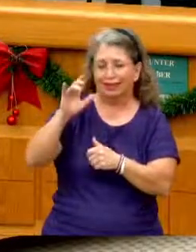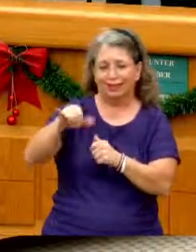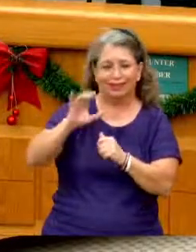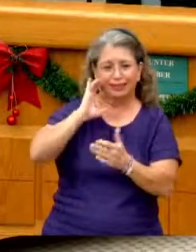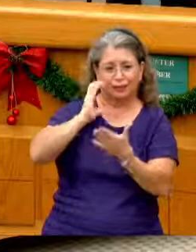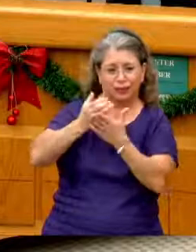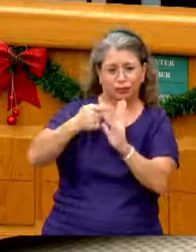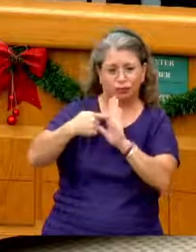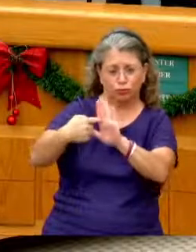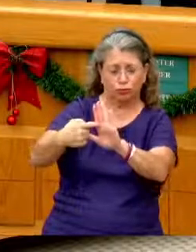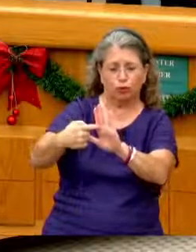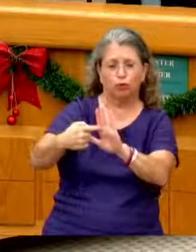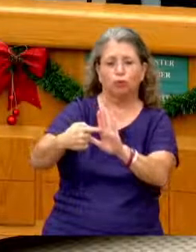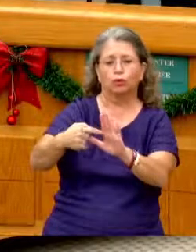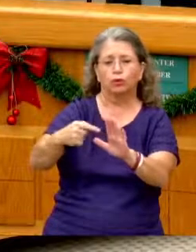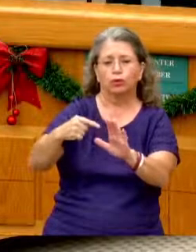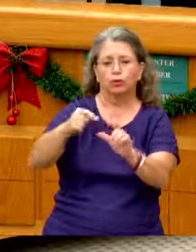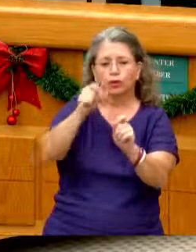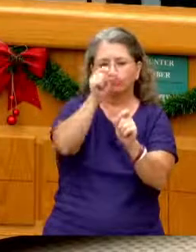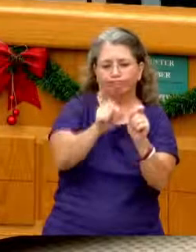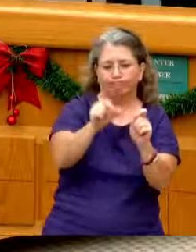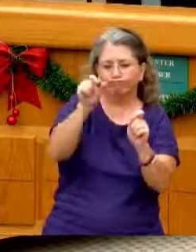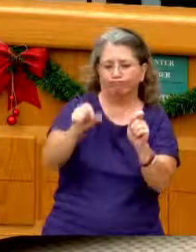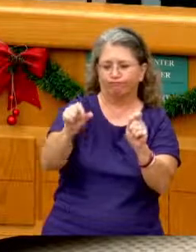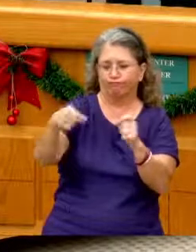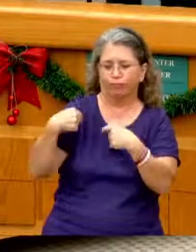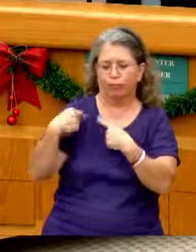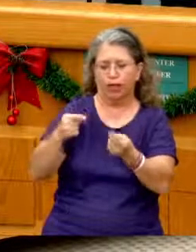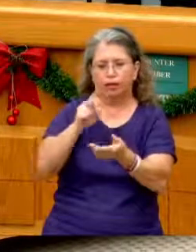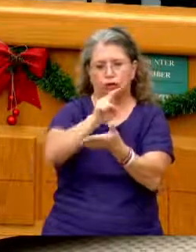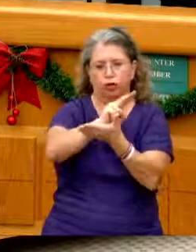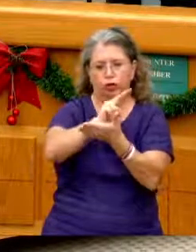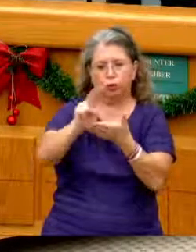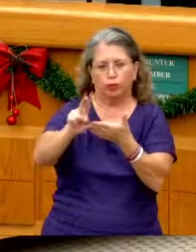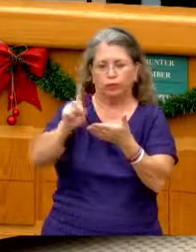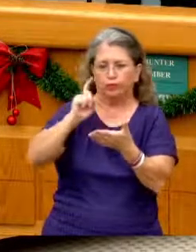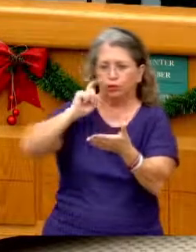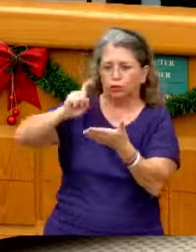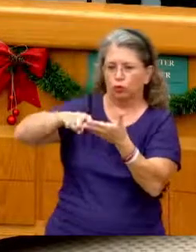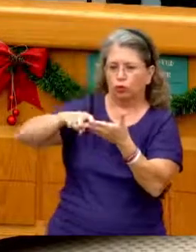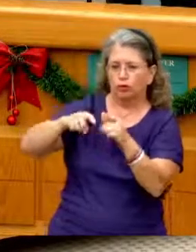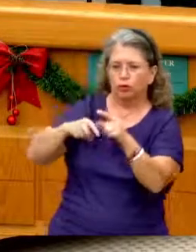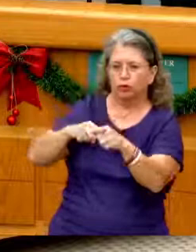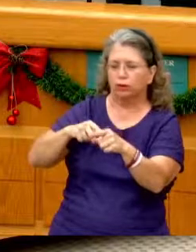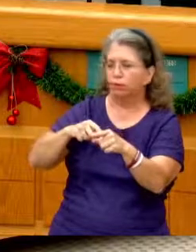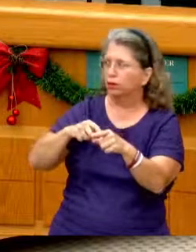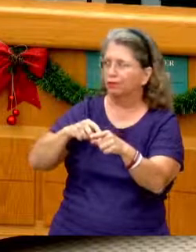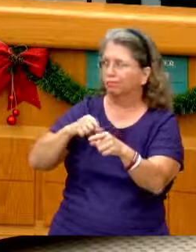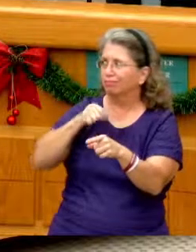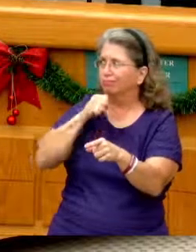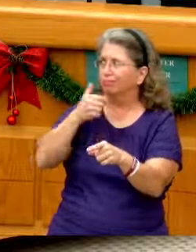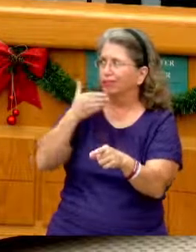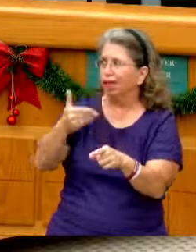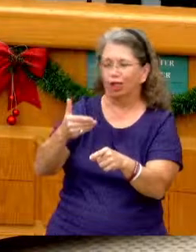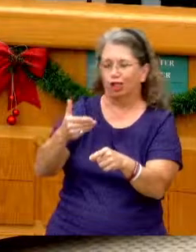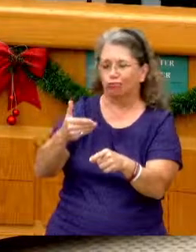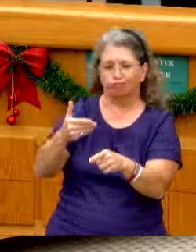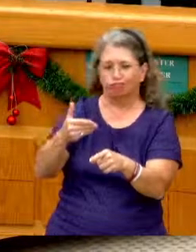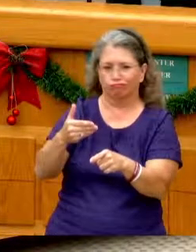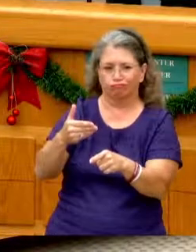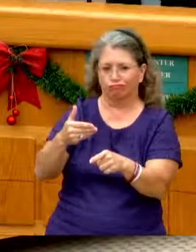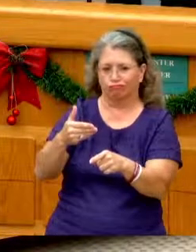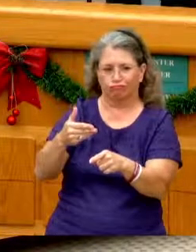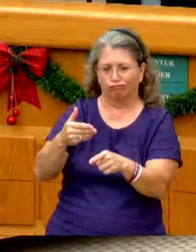actually shows a bar graph over the last 2 weeks, and if you'll look, this is not good. So we